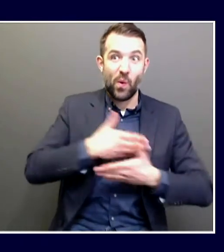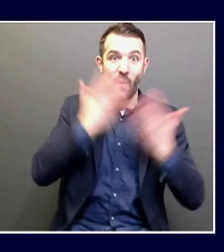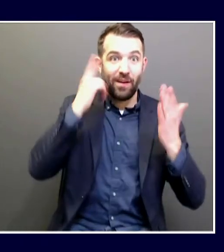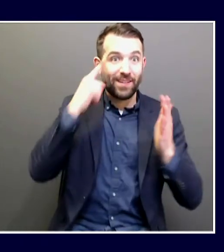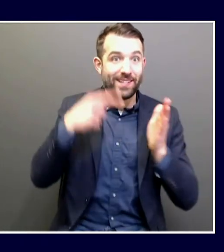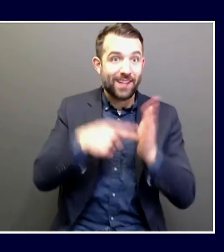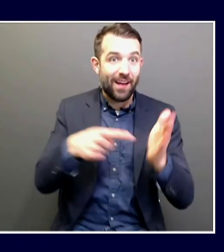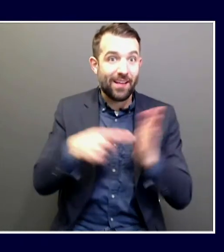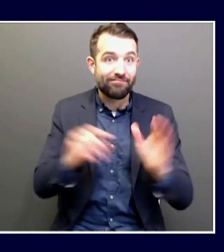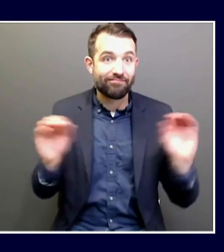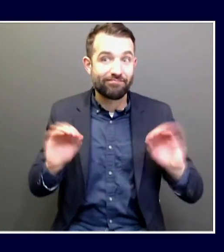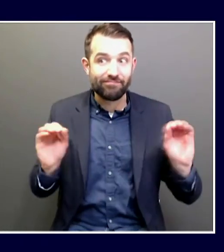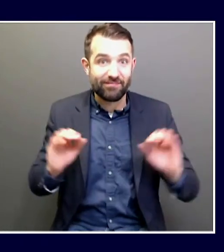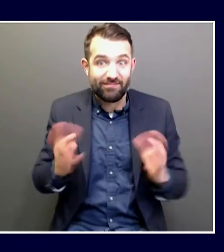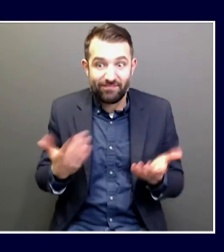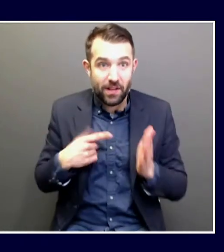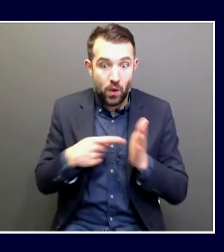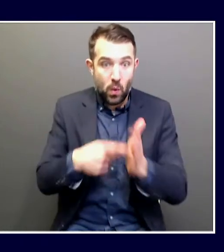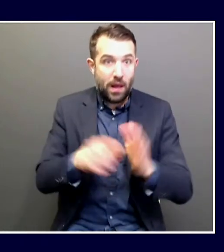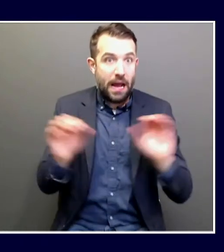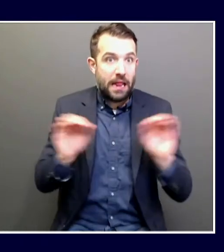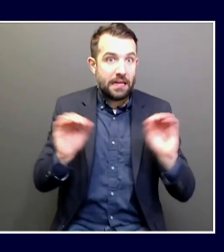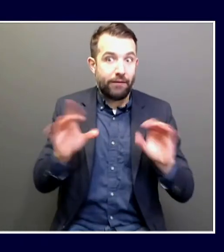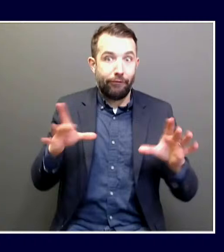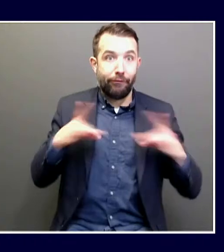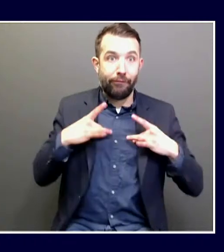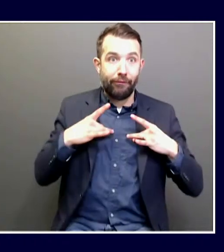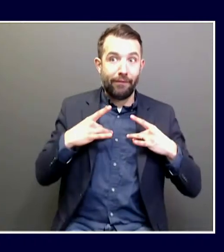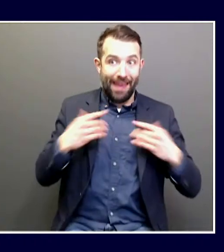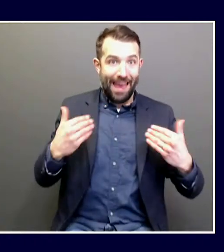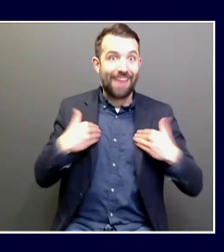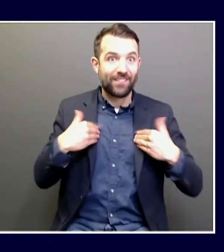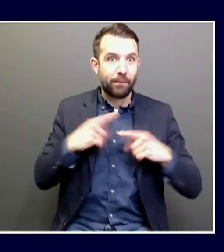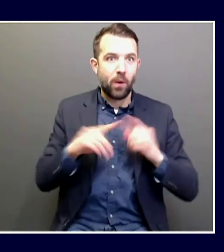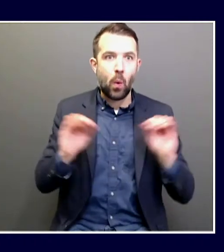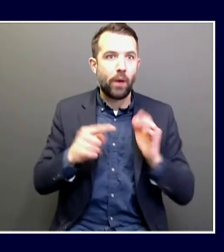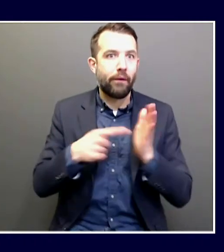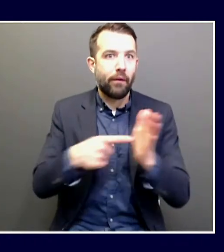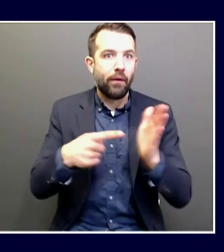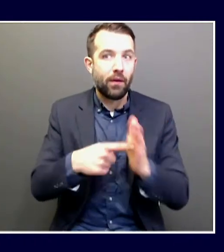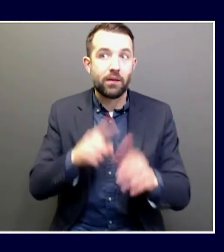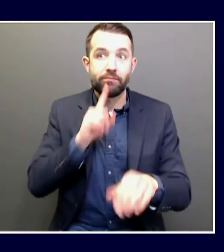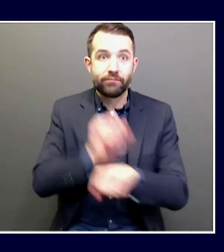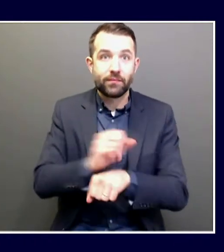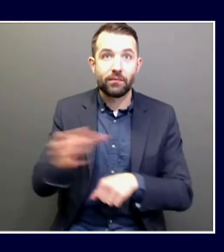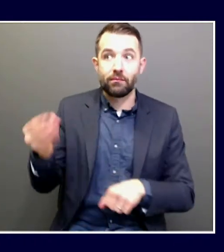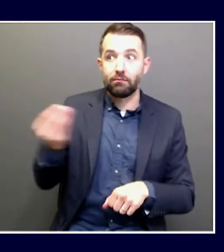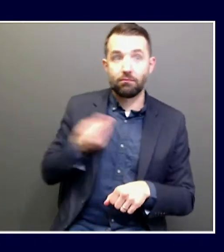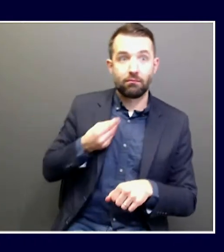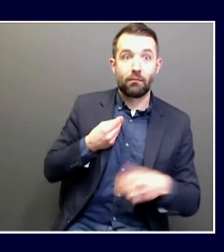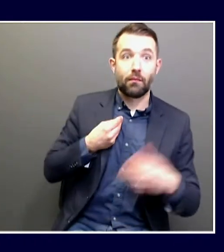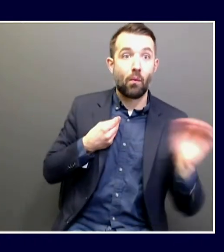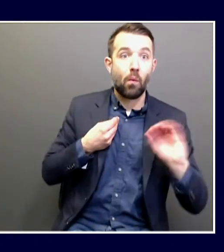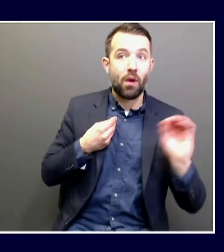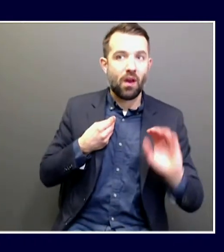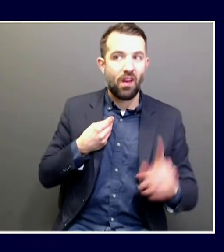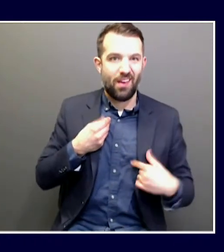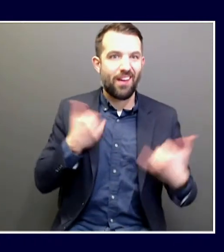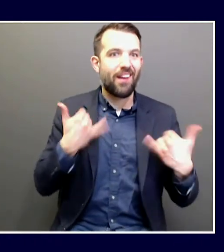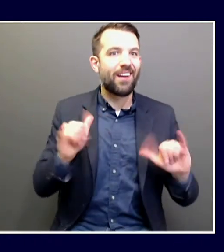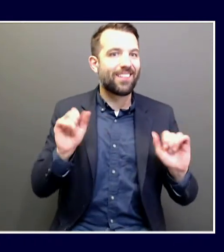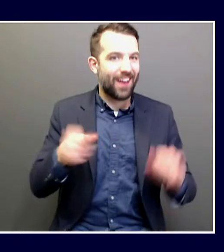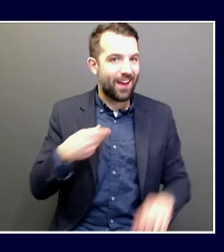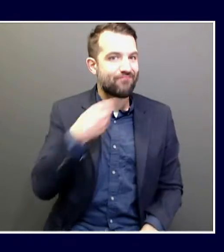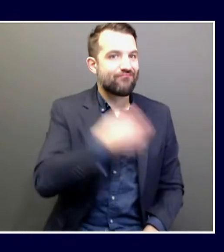But both categories of individuals can still spread, which means that they're not captured in our daily case